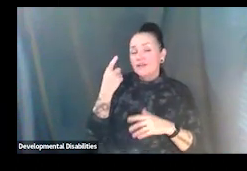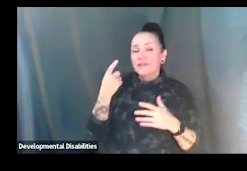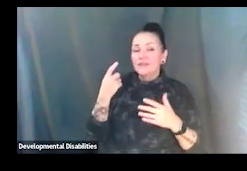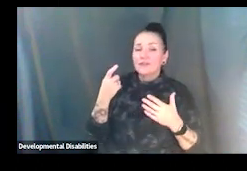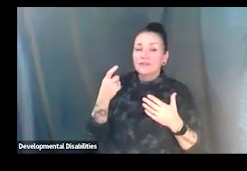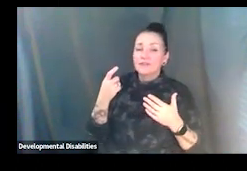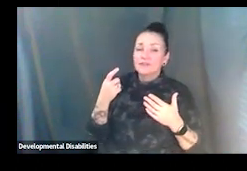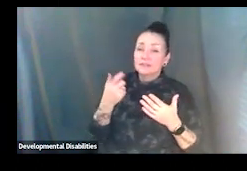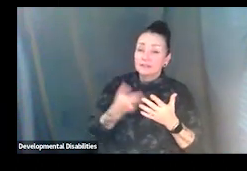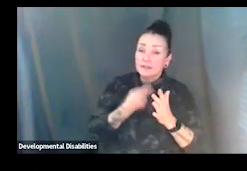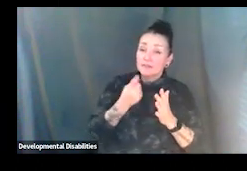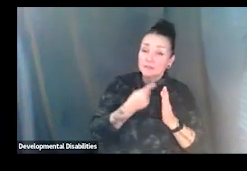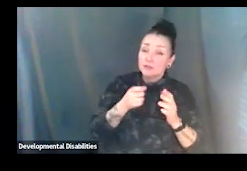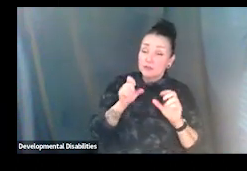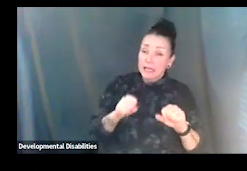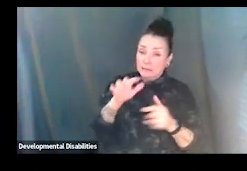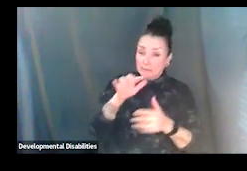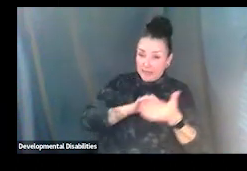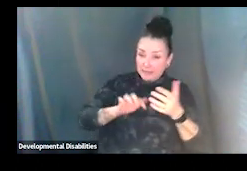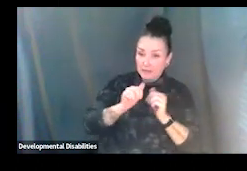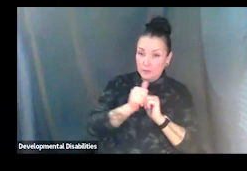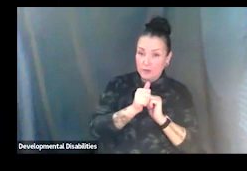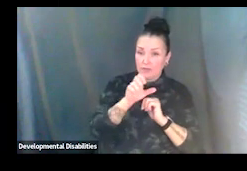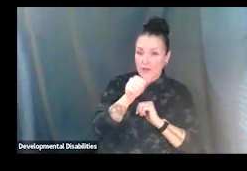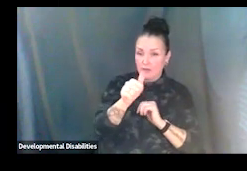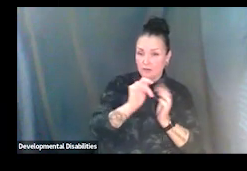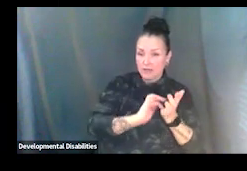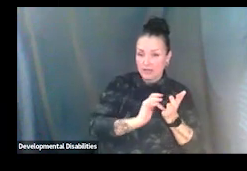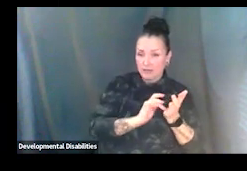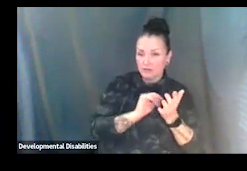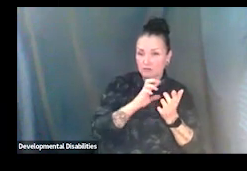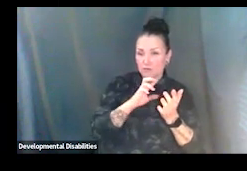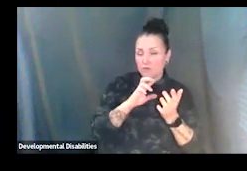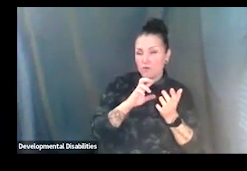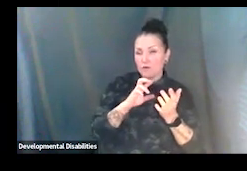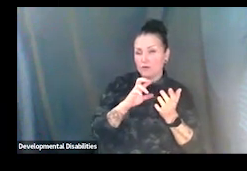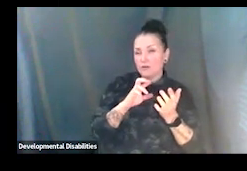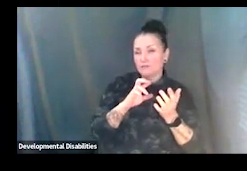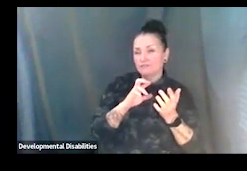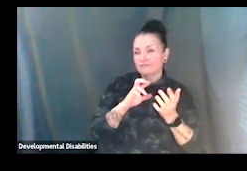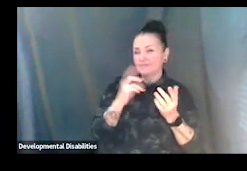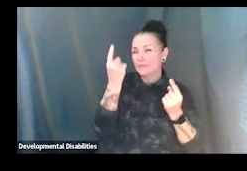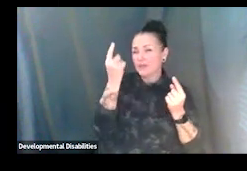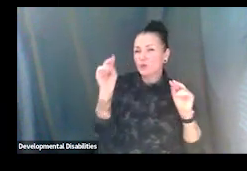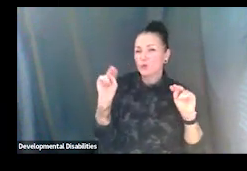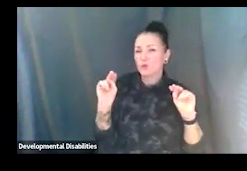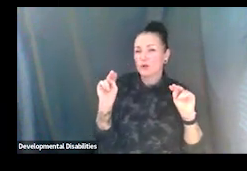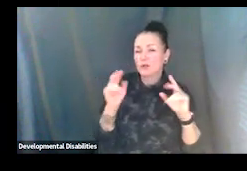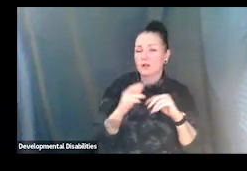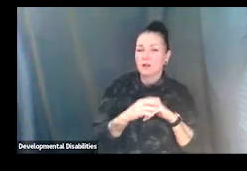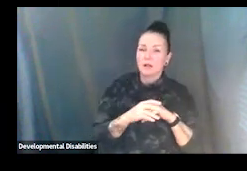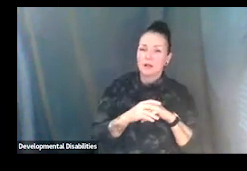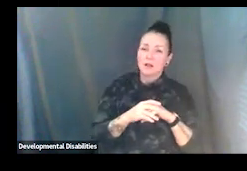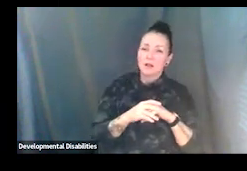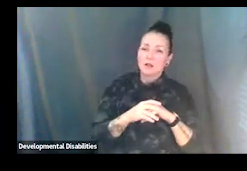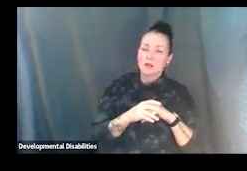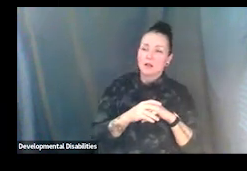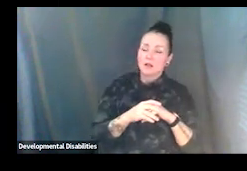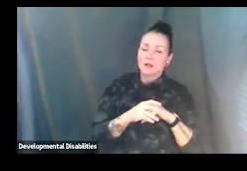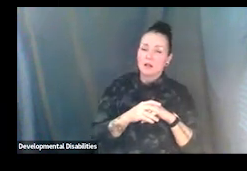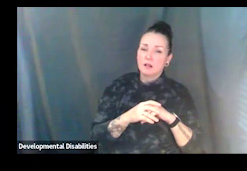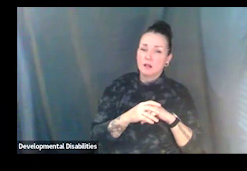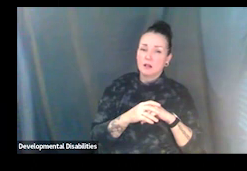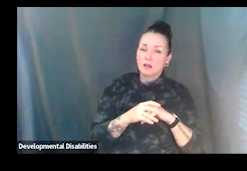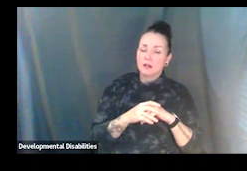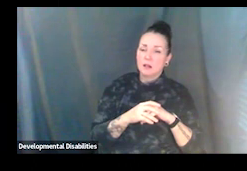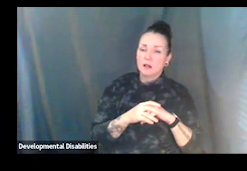taste. But certainly I heard from a few parents, that if they'd broken it and given it to their kids, that they then